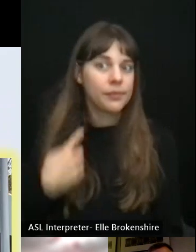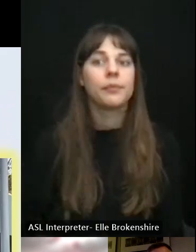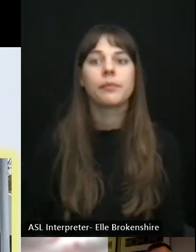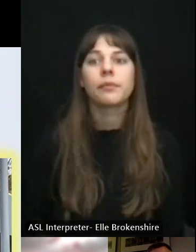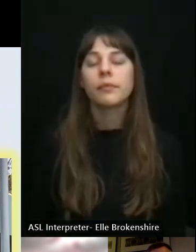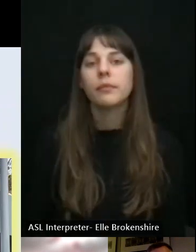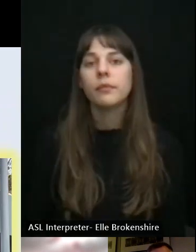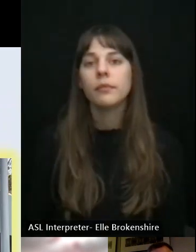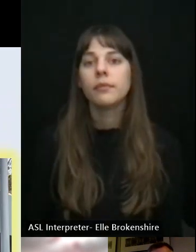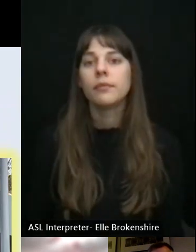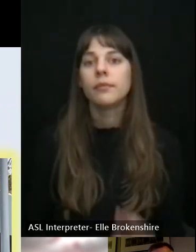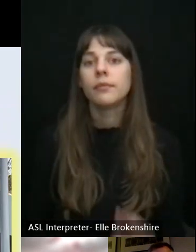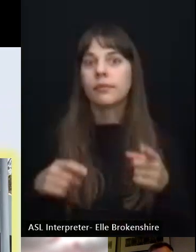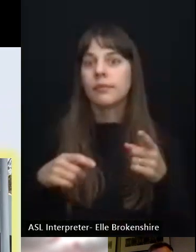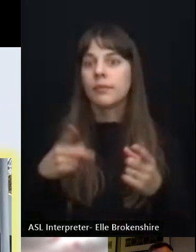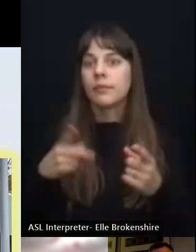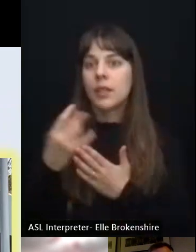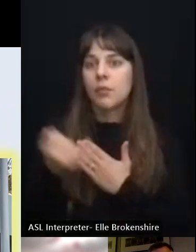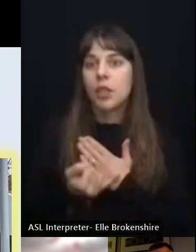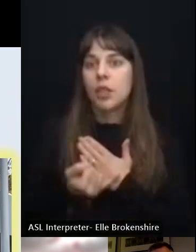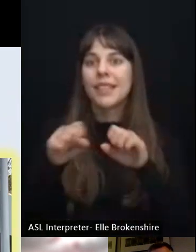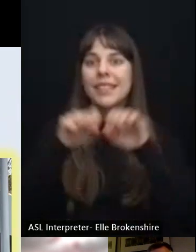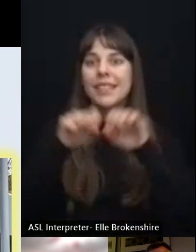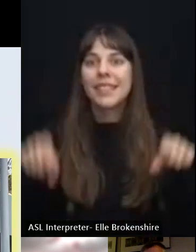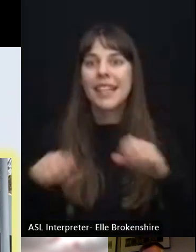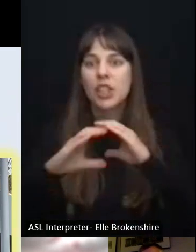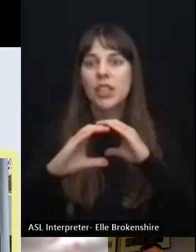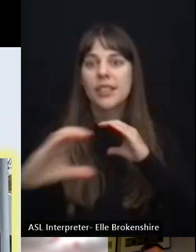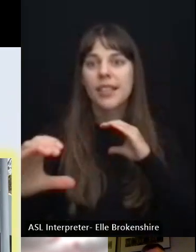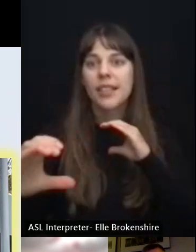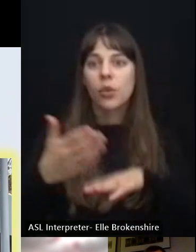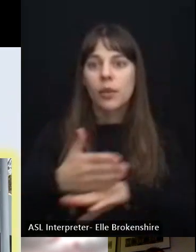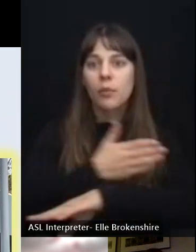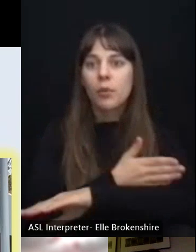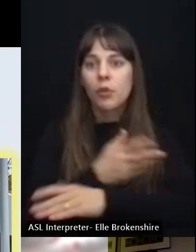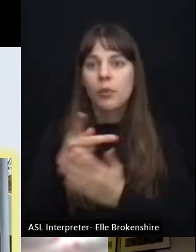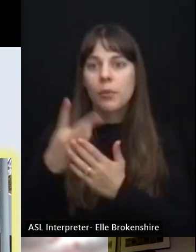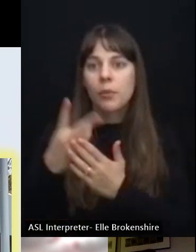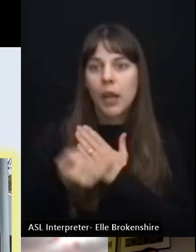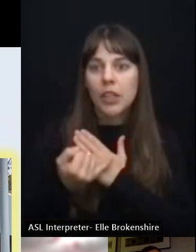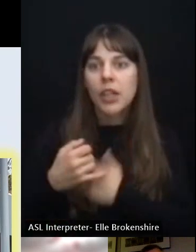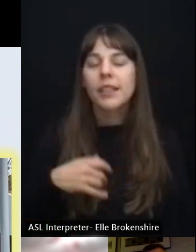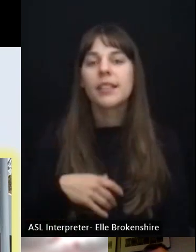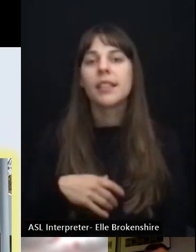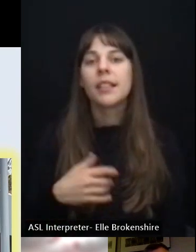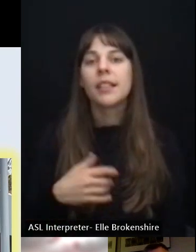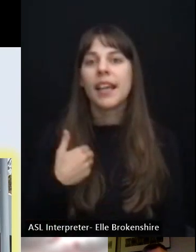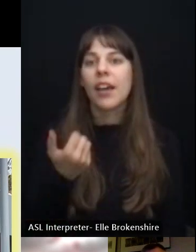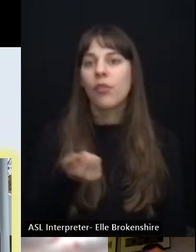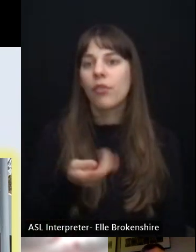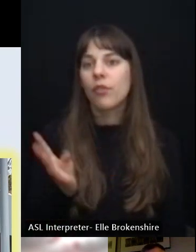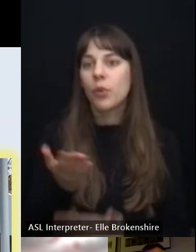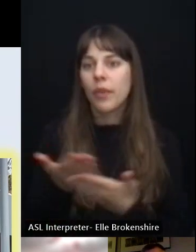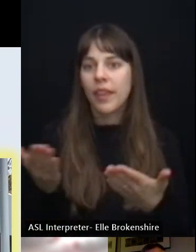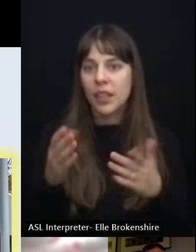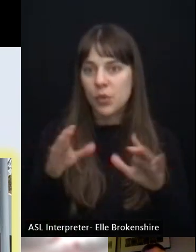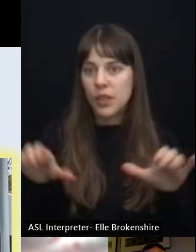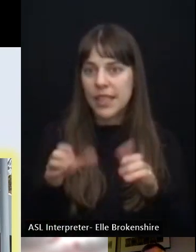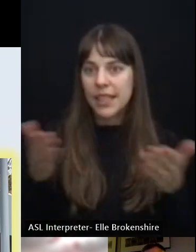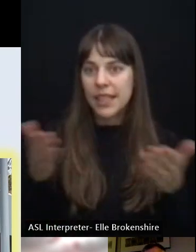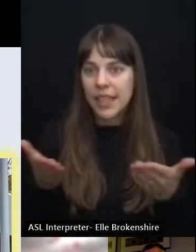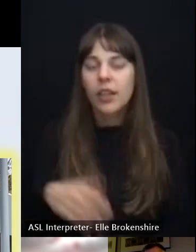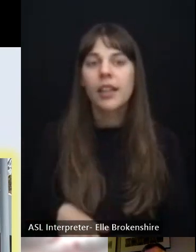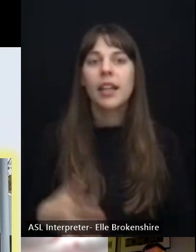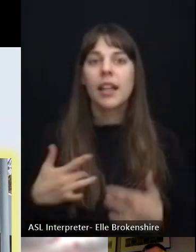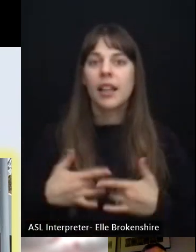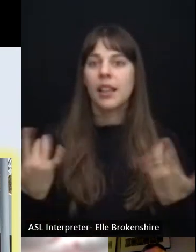So this project here is the station and tunnel improvement project. There's a couple items here. Is the light rail station